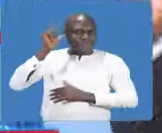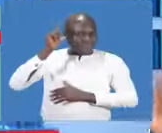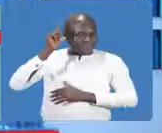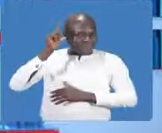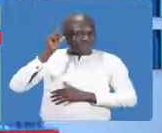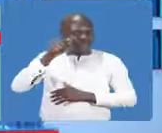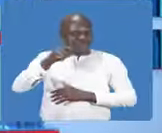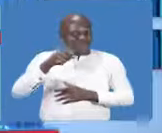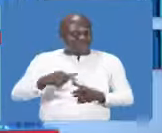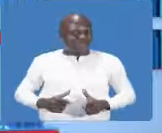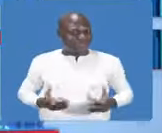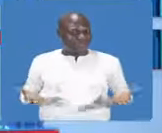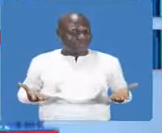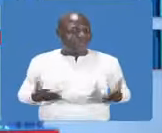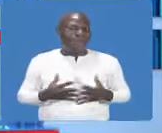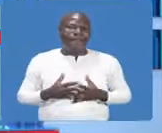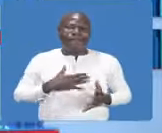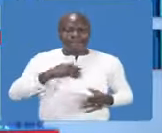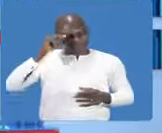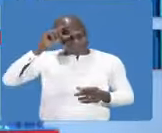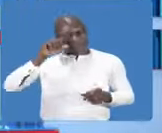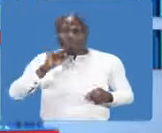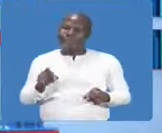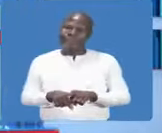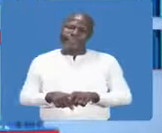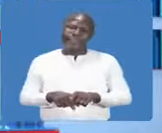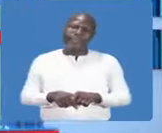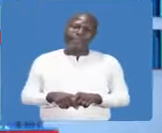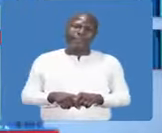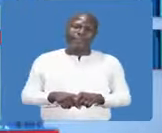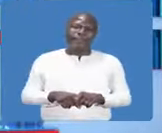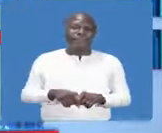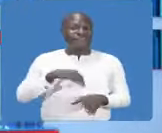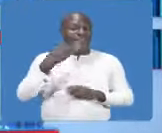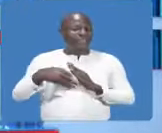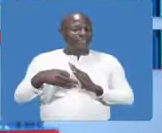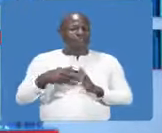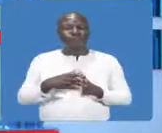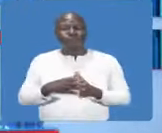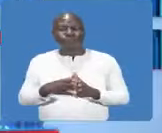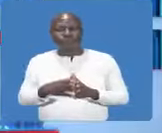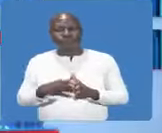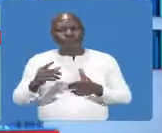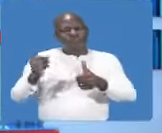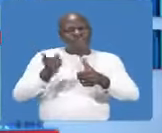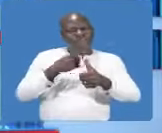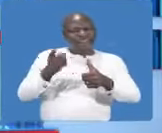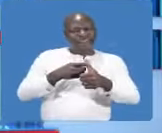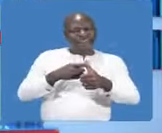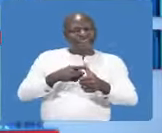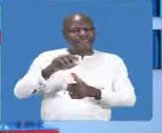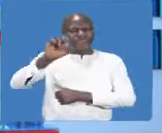manyankopon etie na wo wote asase so onu adafo a wo tie me hwedi echa to First